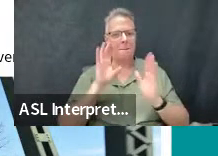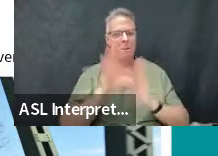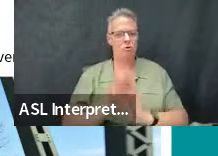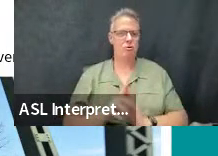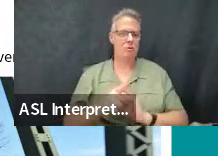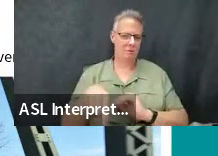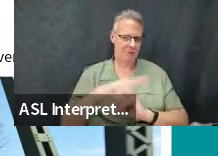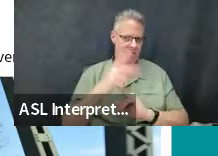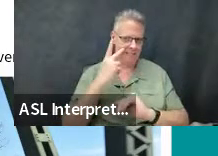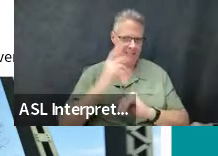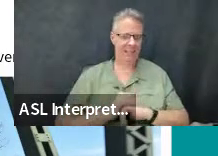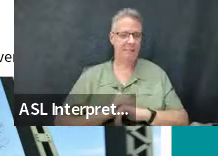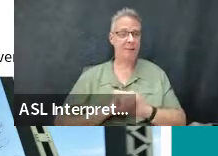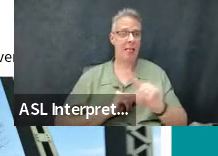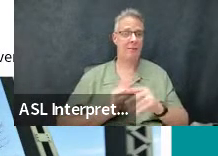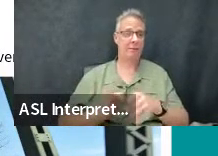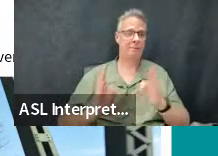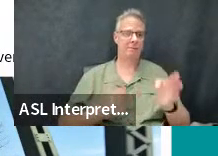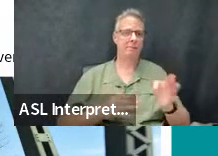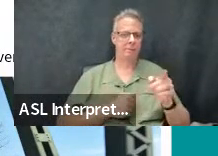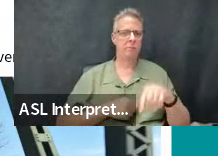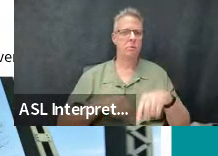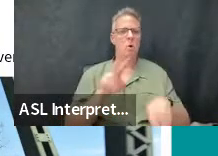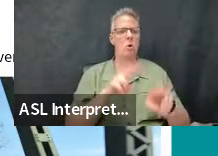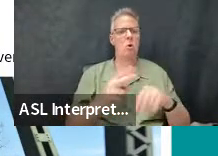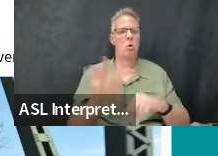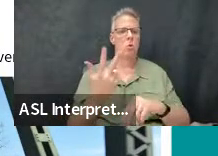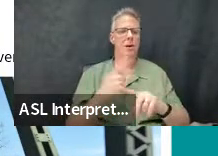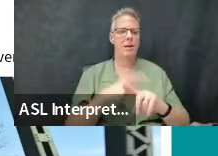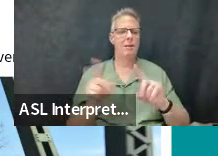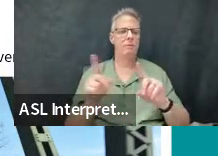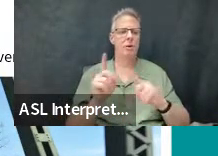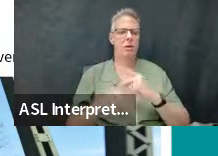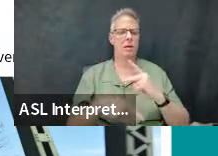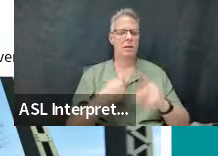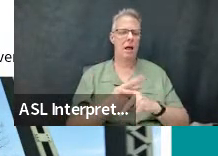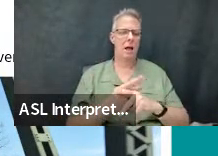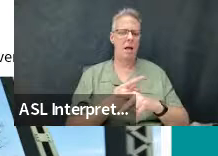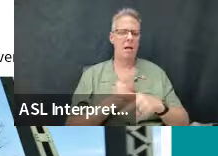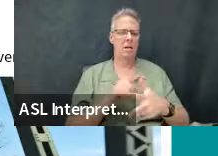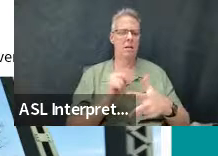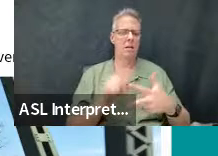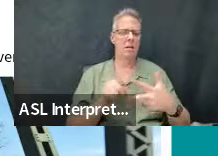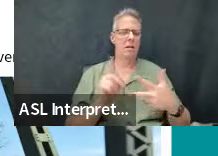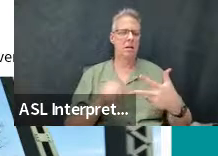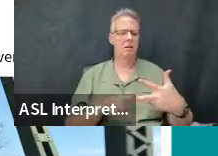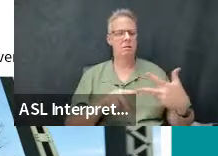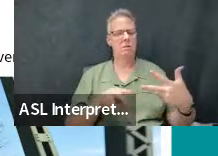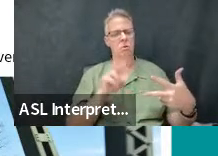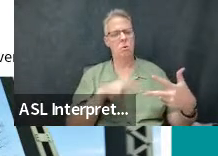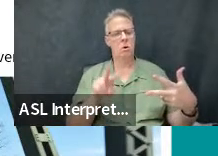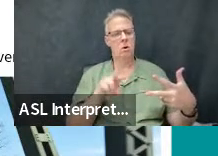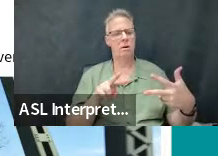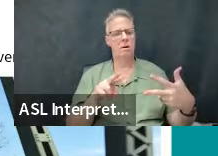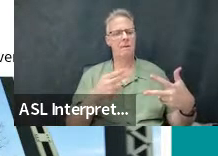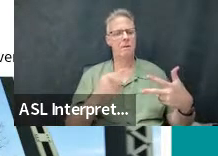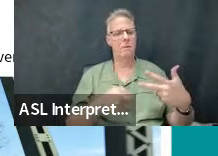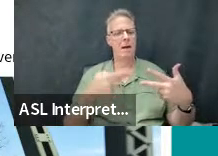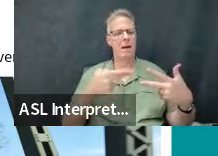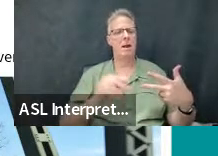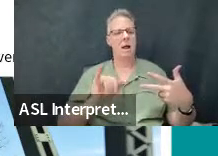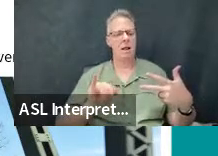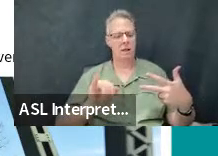slide. On the left-hand side is looking at 3 different situations from the viewpoint from Hayden